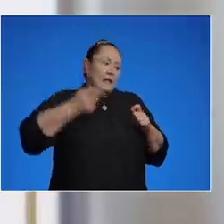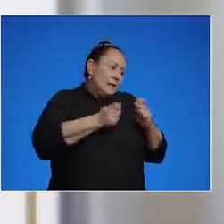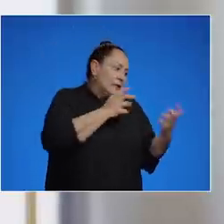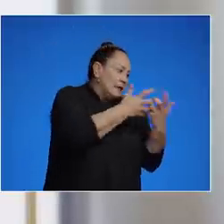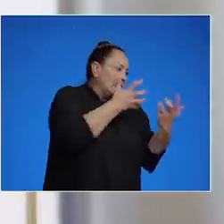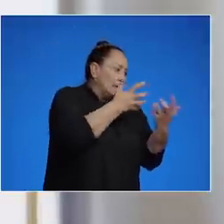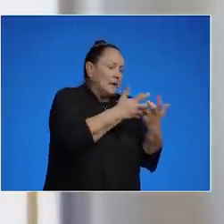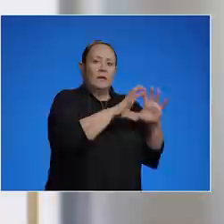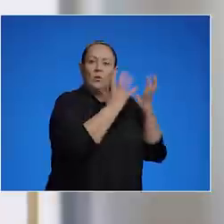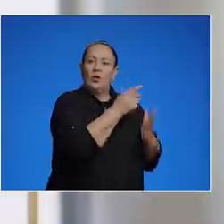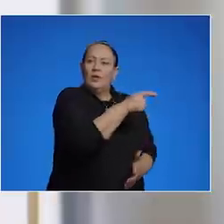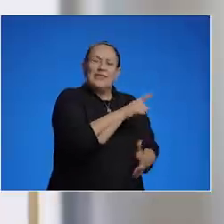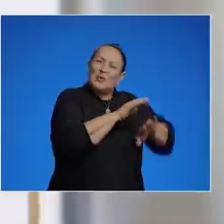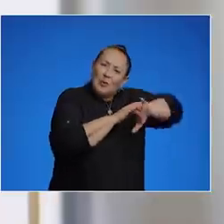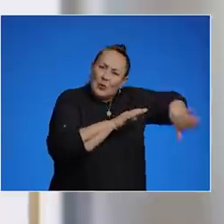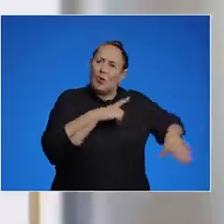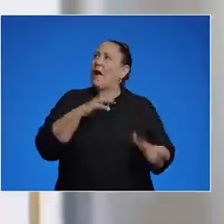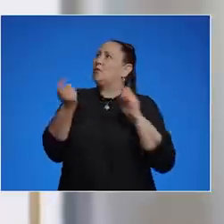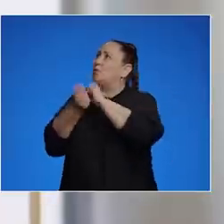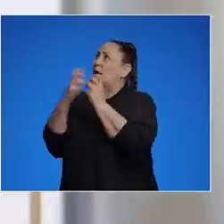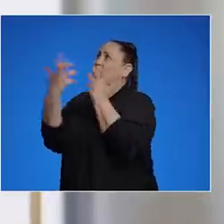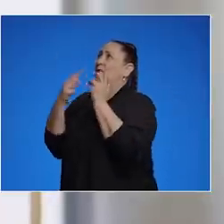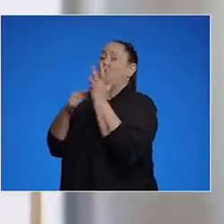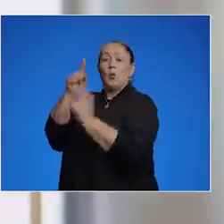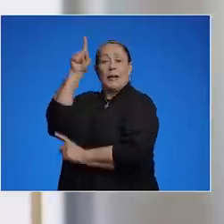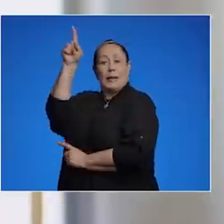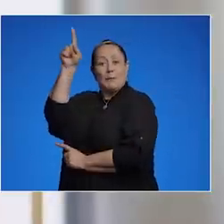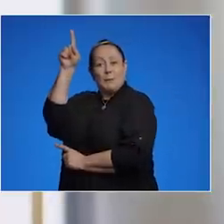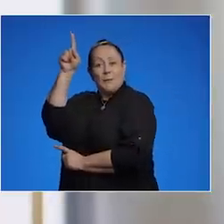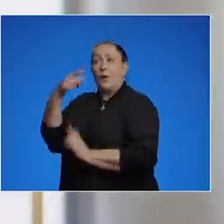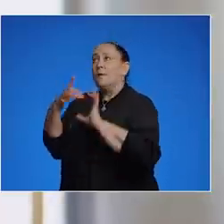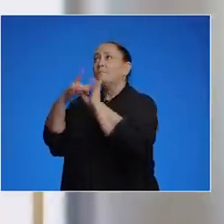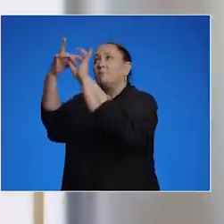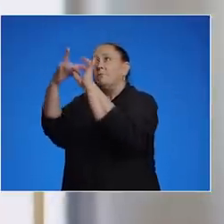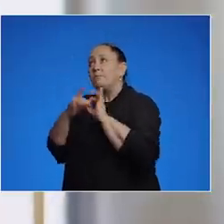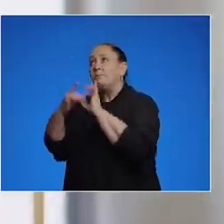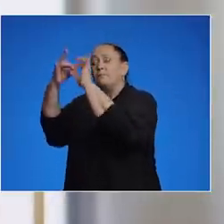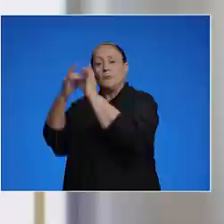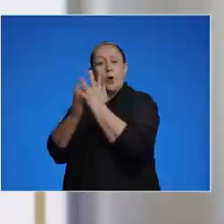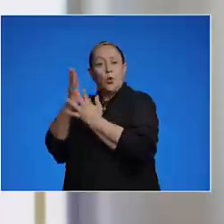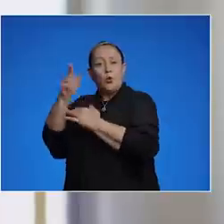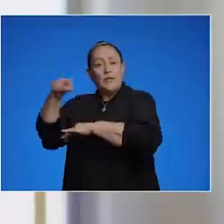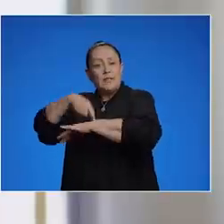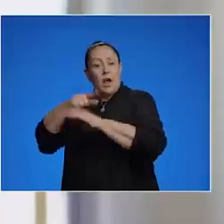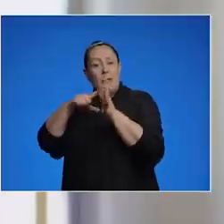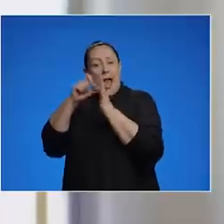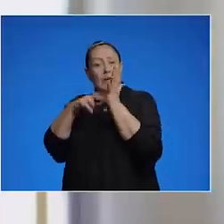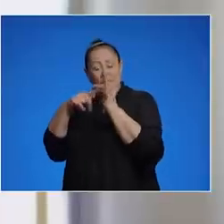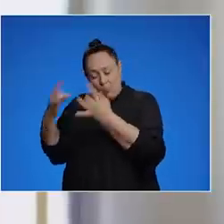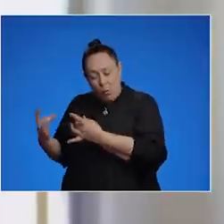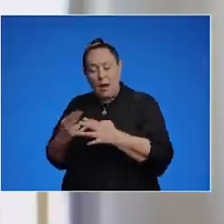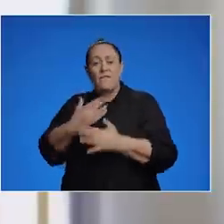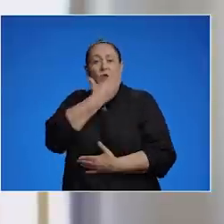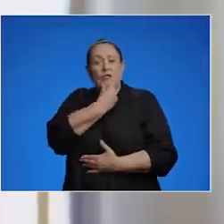in small amounts, on what's going on in the gospel. And if during this time of Advent, we actually make a very clear